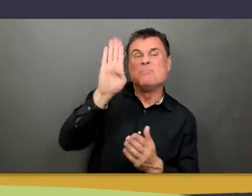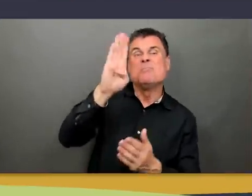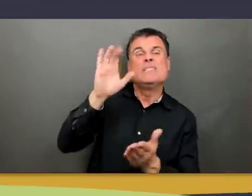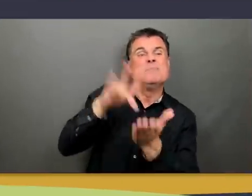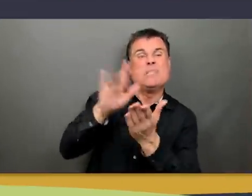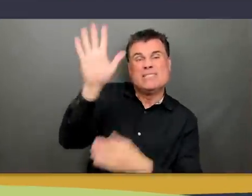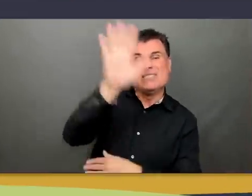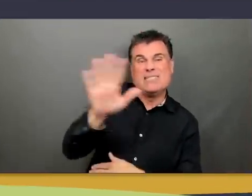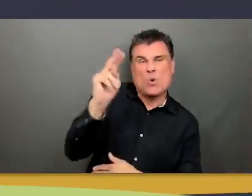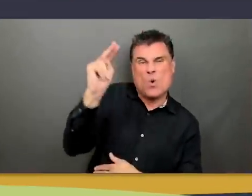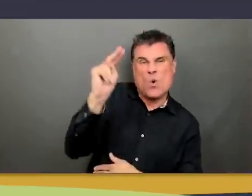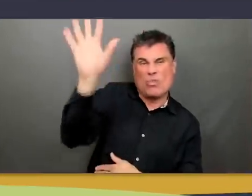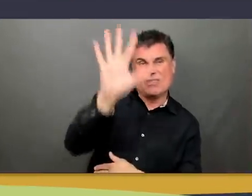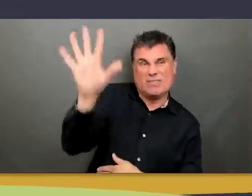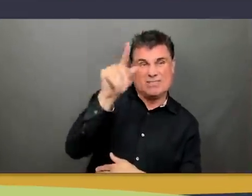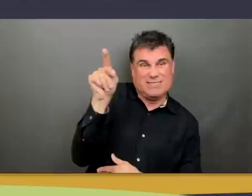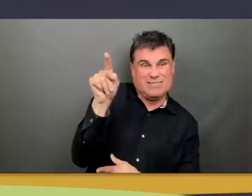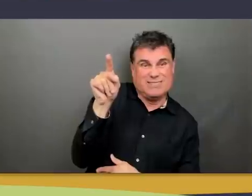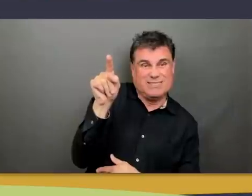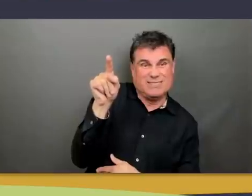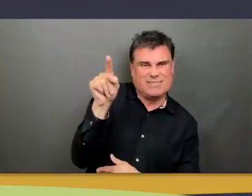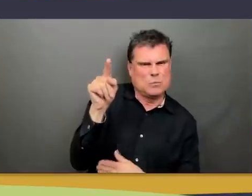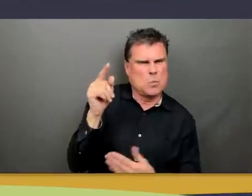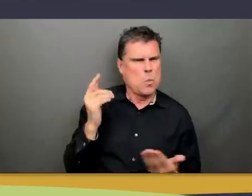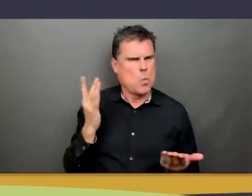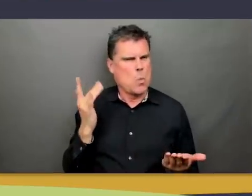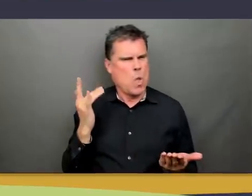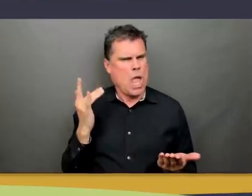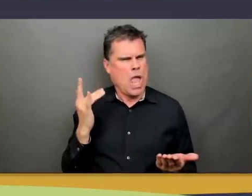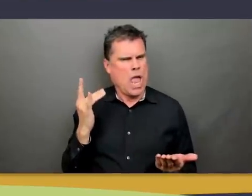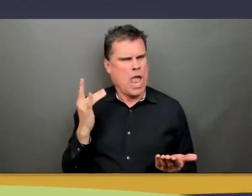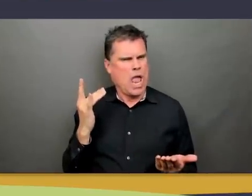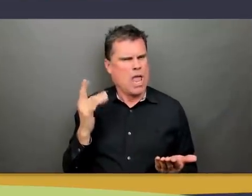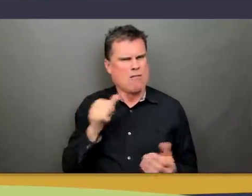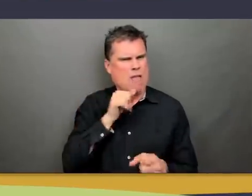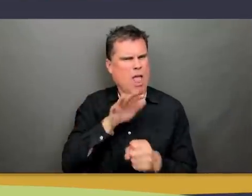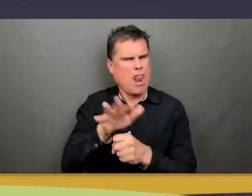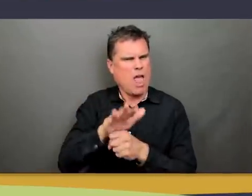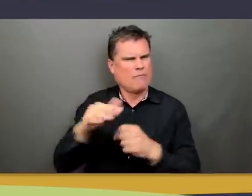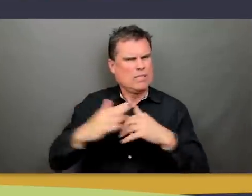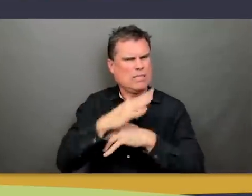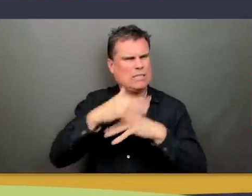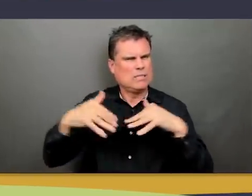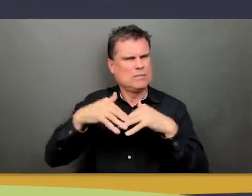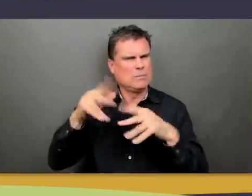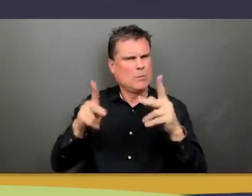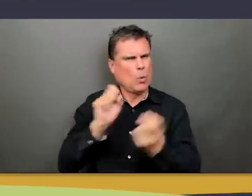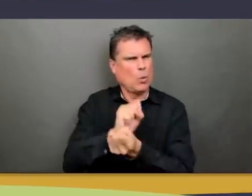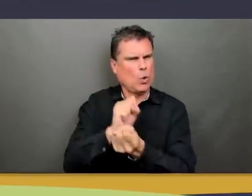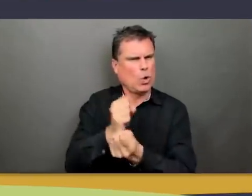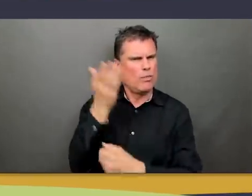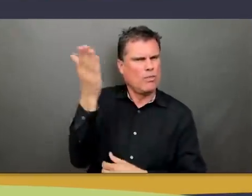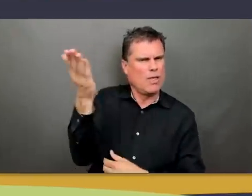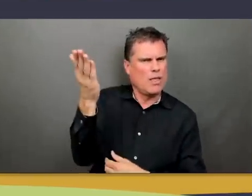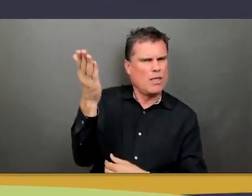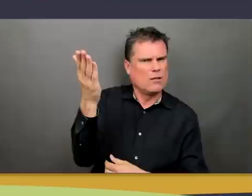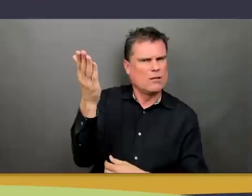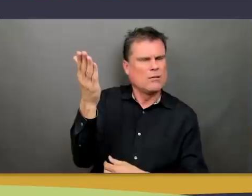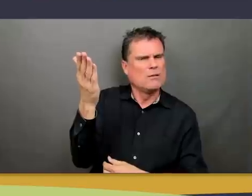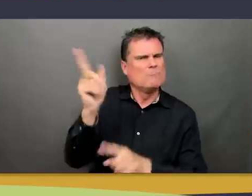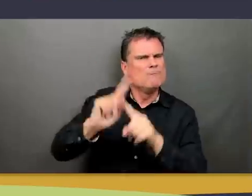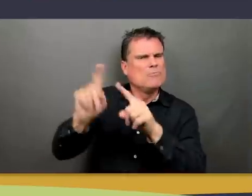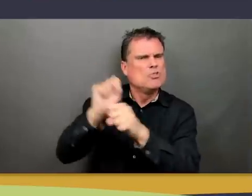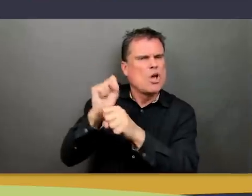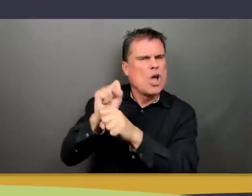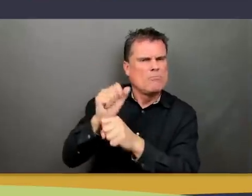a great disservice and we're doing ourselves a great disservice. So I thank you again for this award, and I'll pass